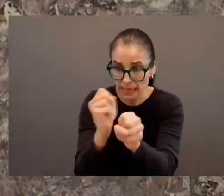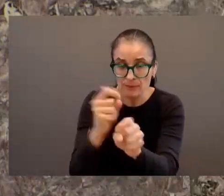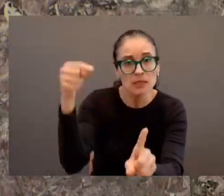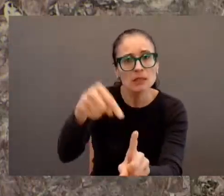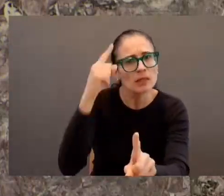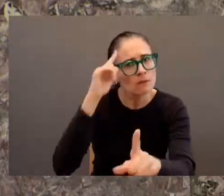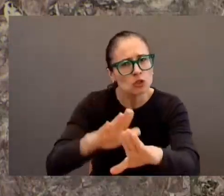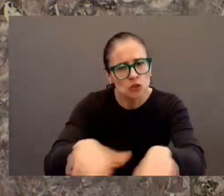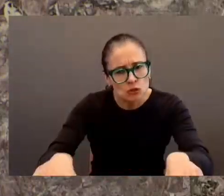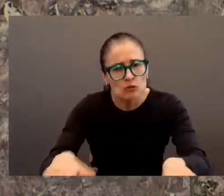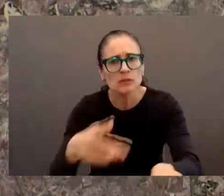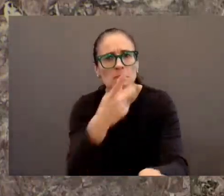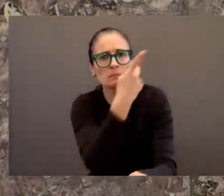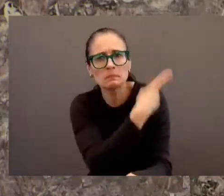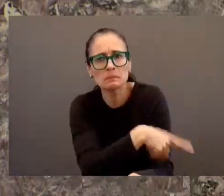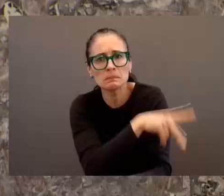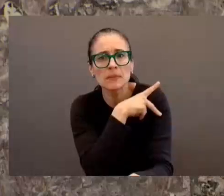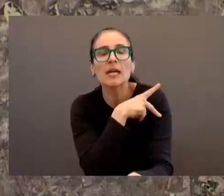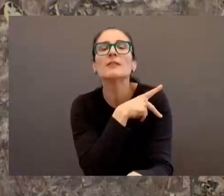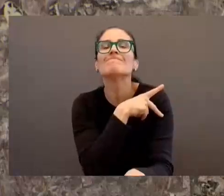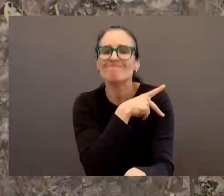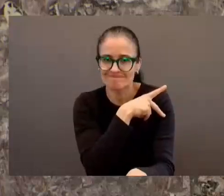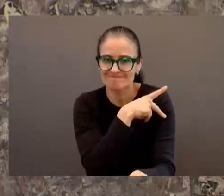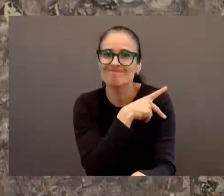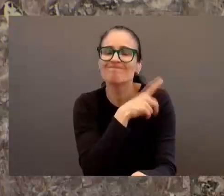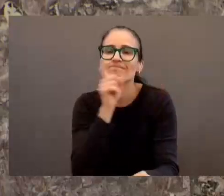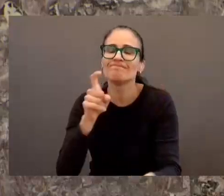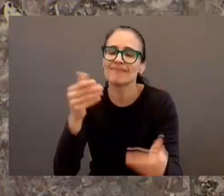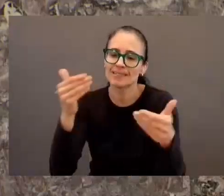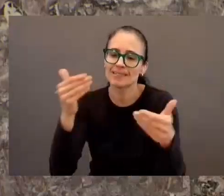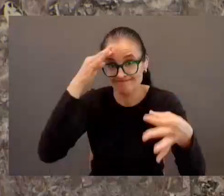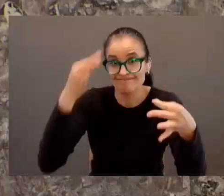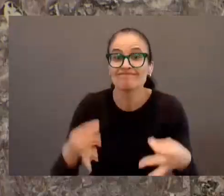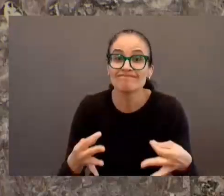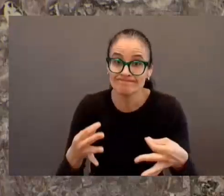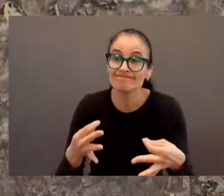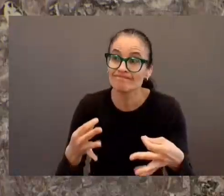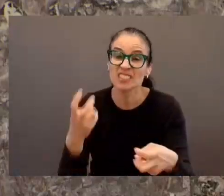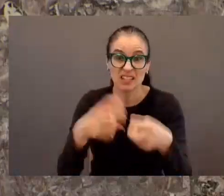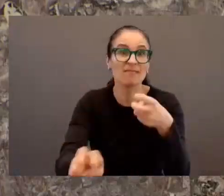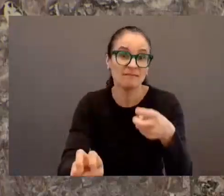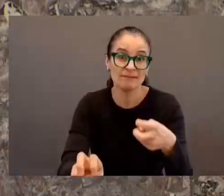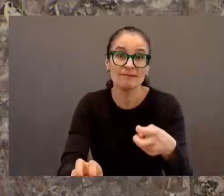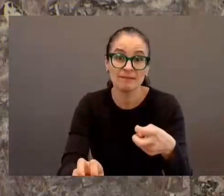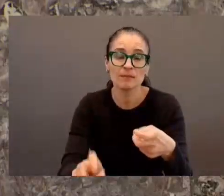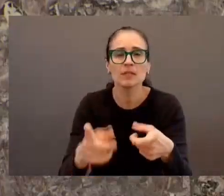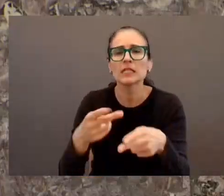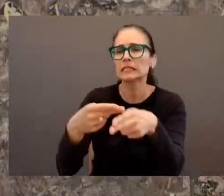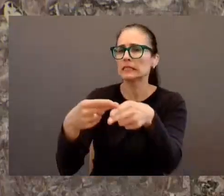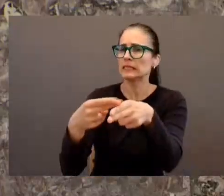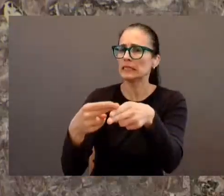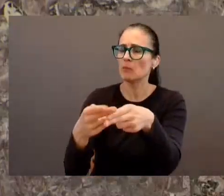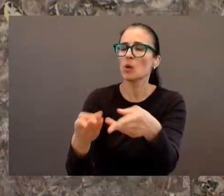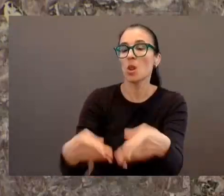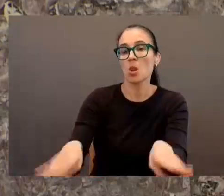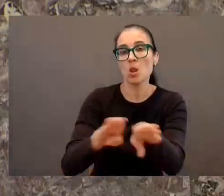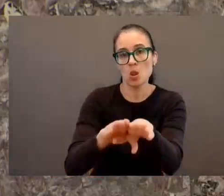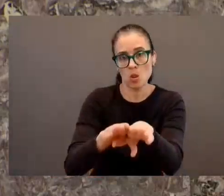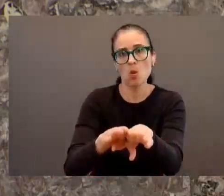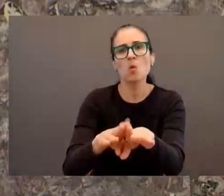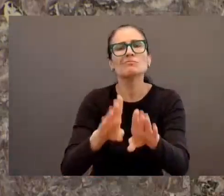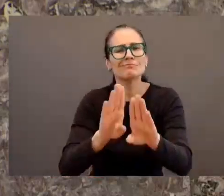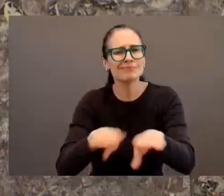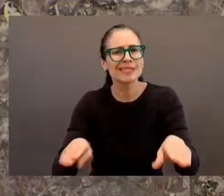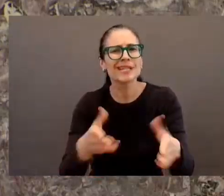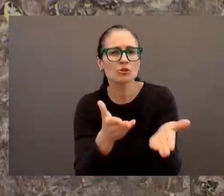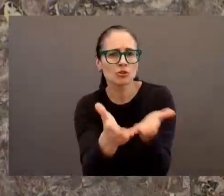a difficult decision was made to remove temporarily the services in hospital for pediatric services, but